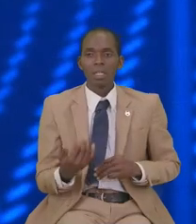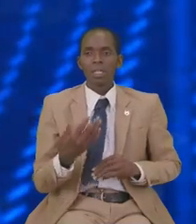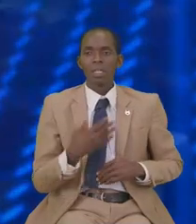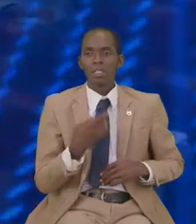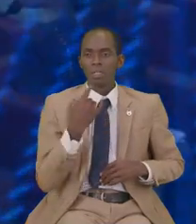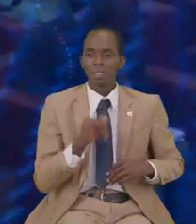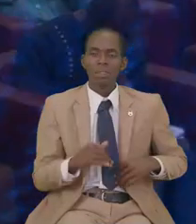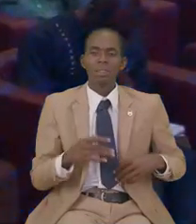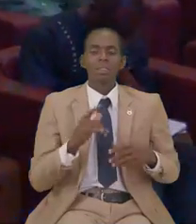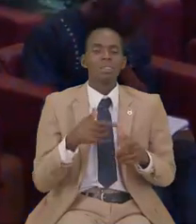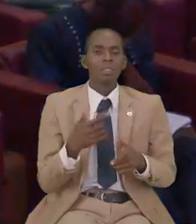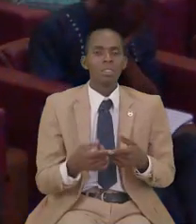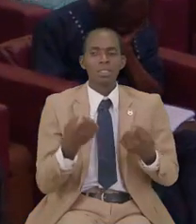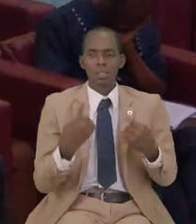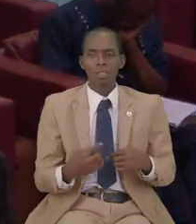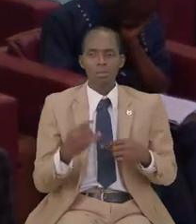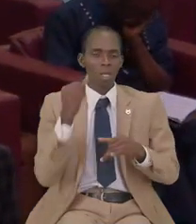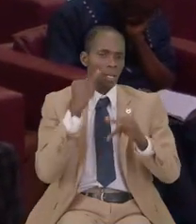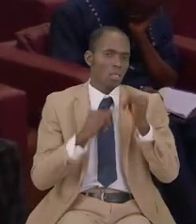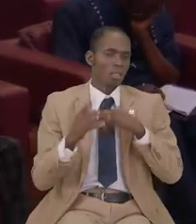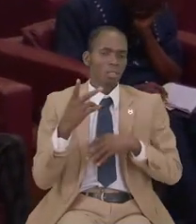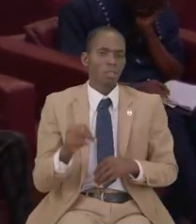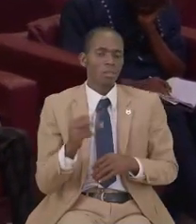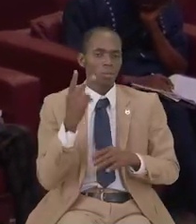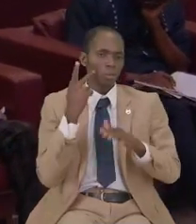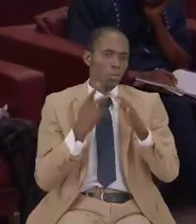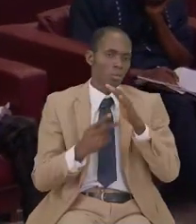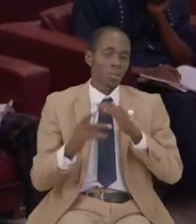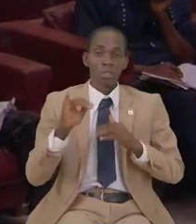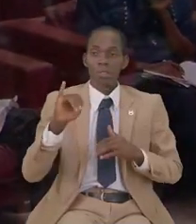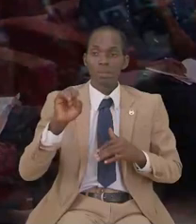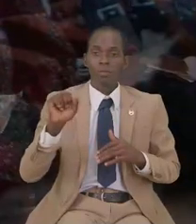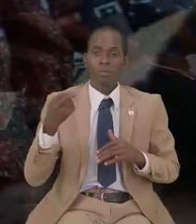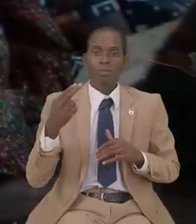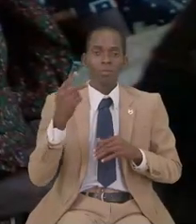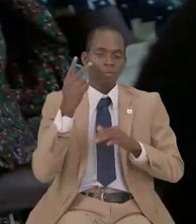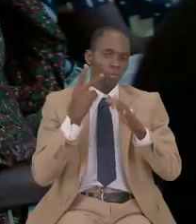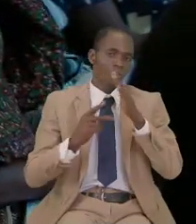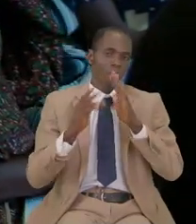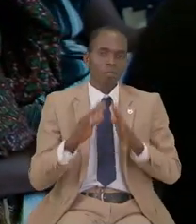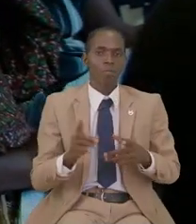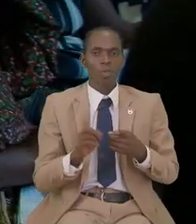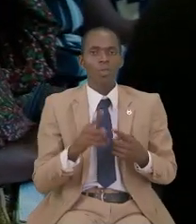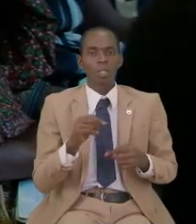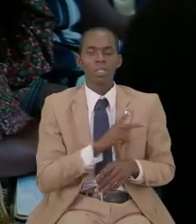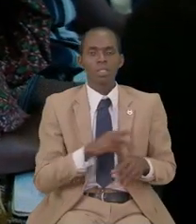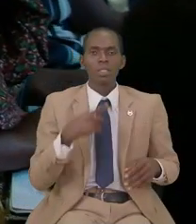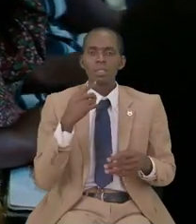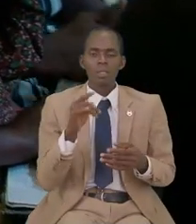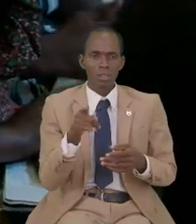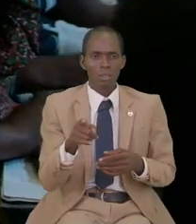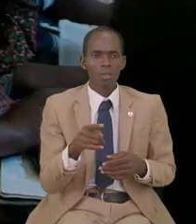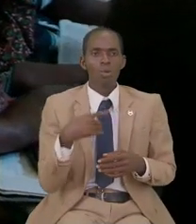then came Isaiah the prophet unto King Hezekiah and said unto him, what